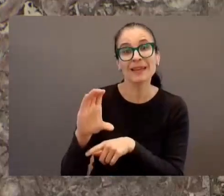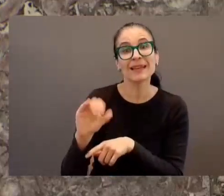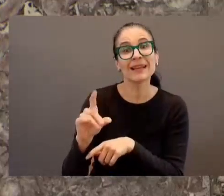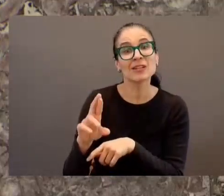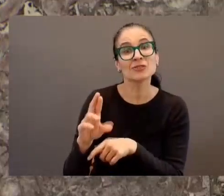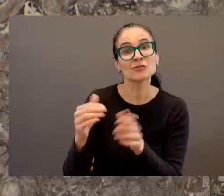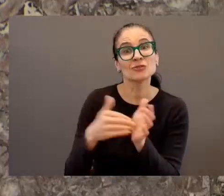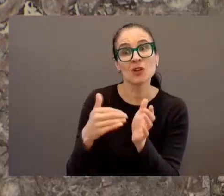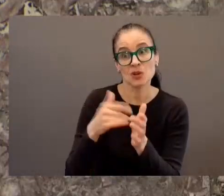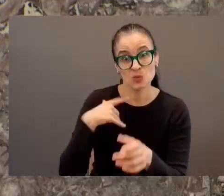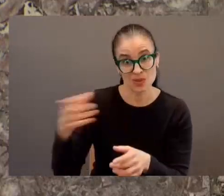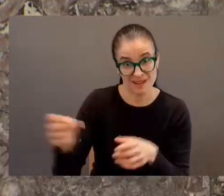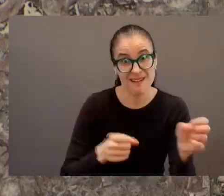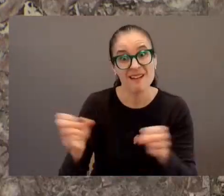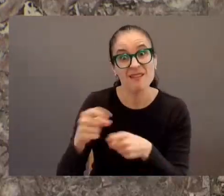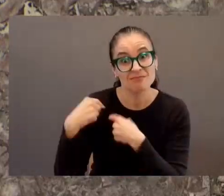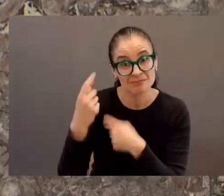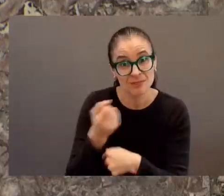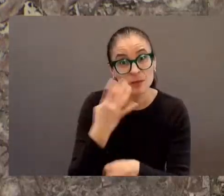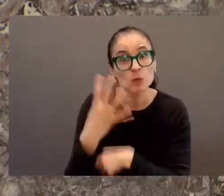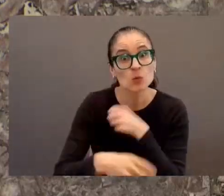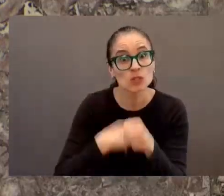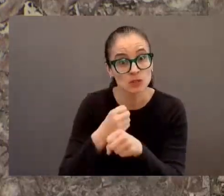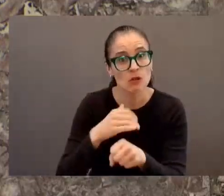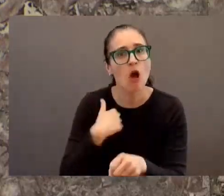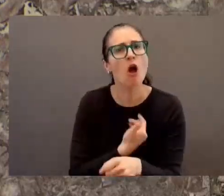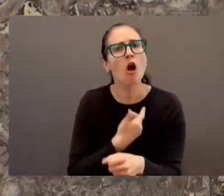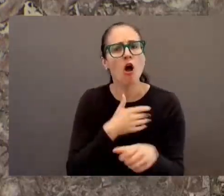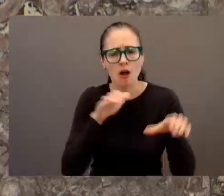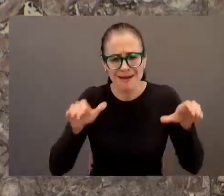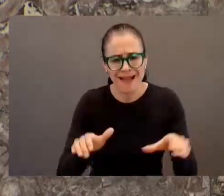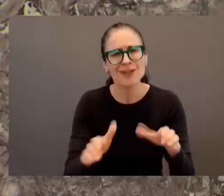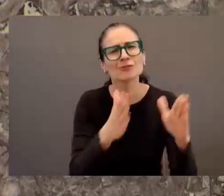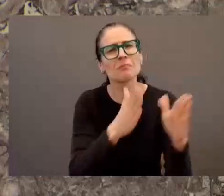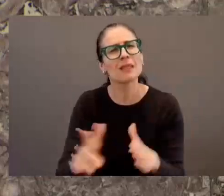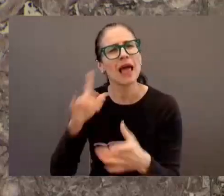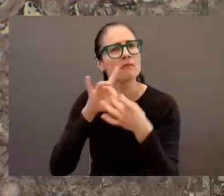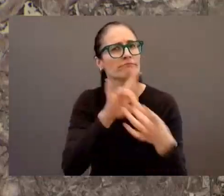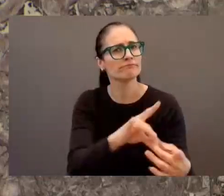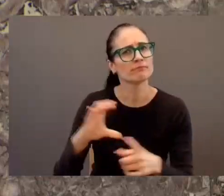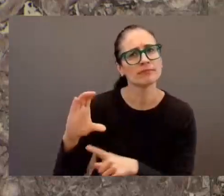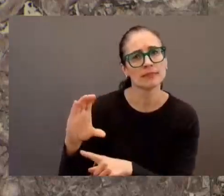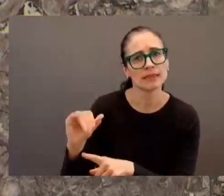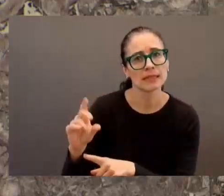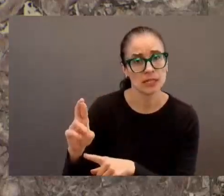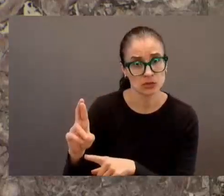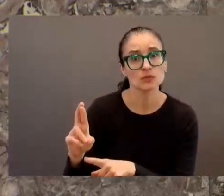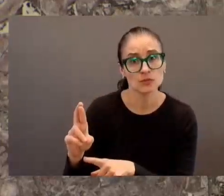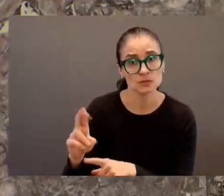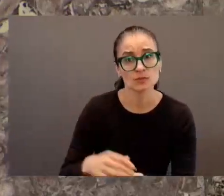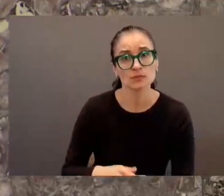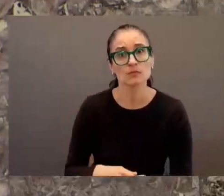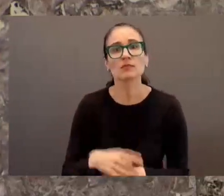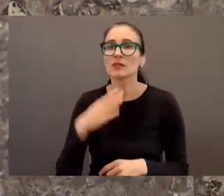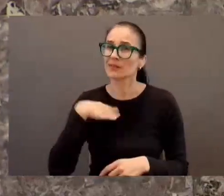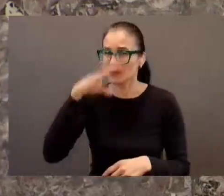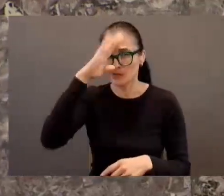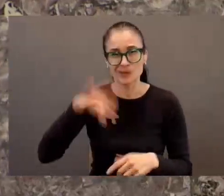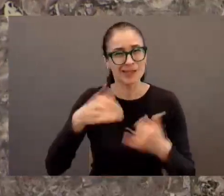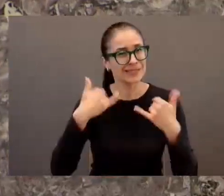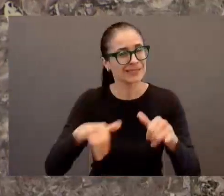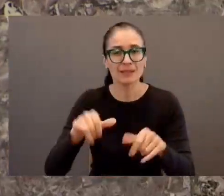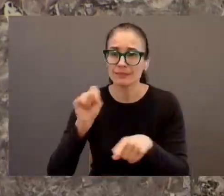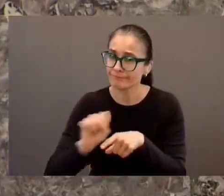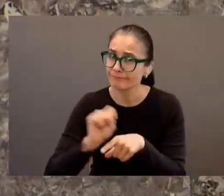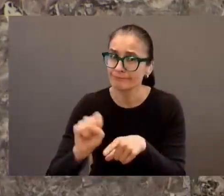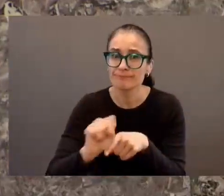Mr. Speaker, we know there's an incredible amount of work still to do. We are working to streamline wait lists with health authorities, building more